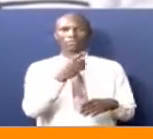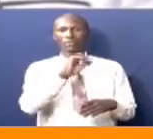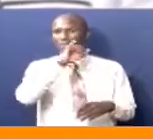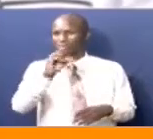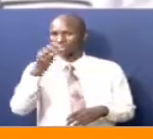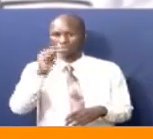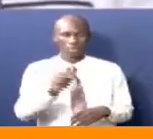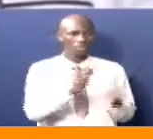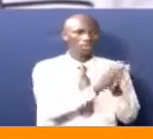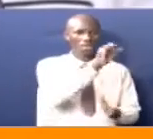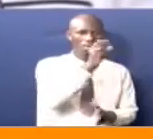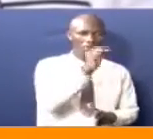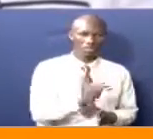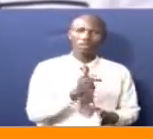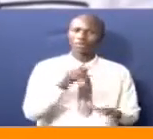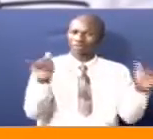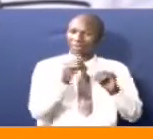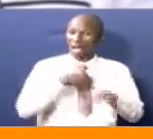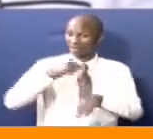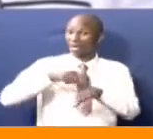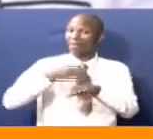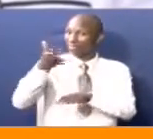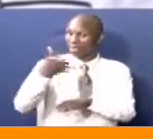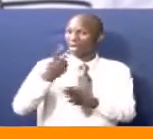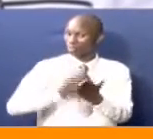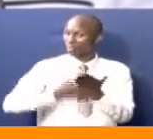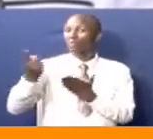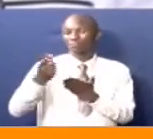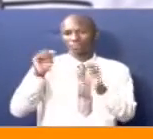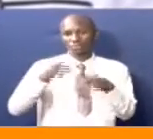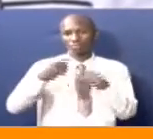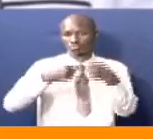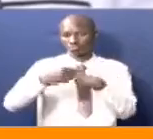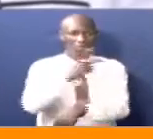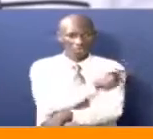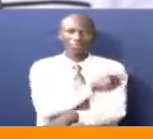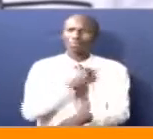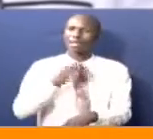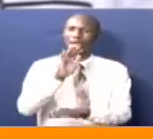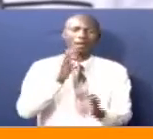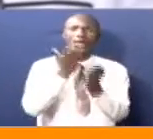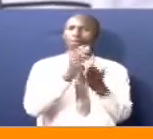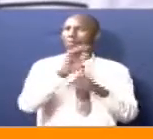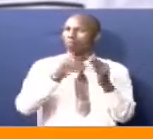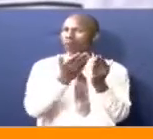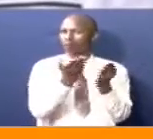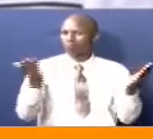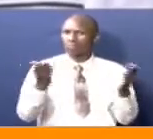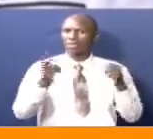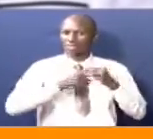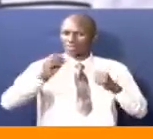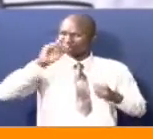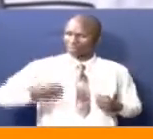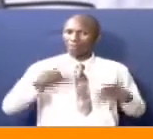Johnson. We still have time, it's 2 weeks to the conference. My appeal is for those